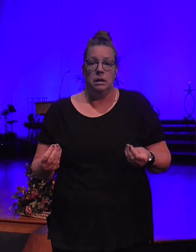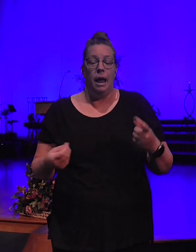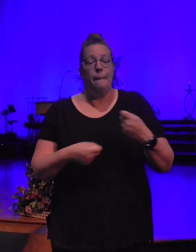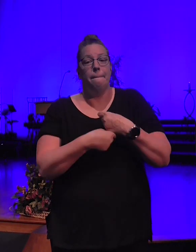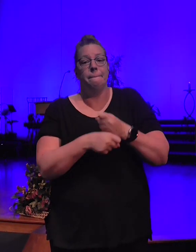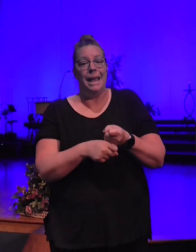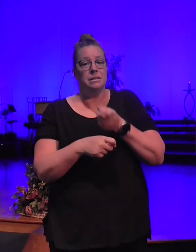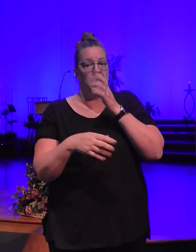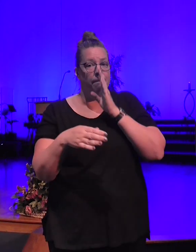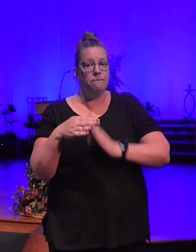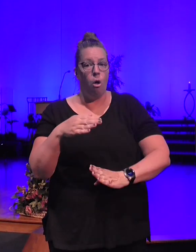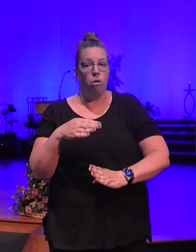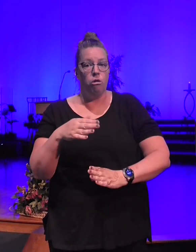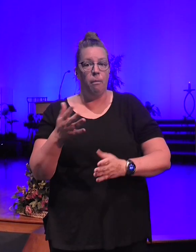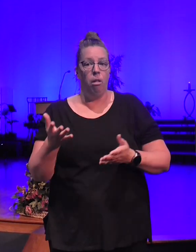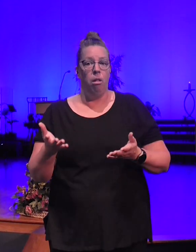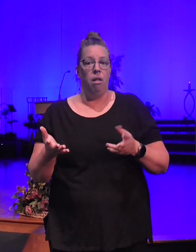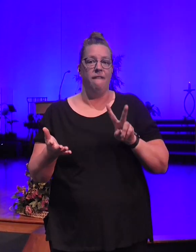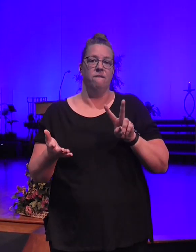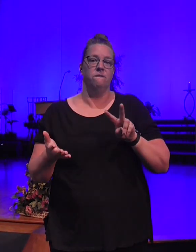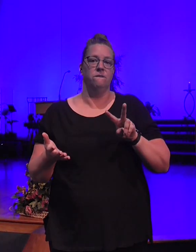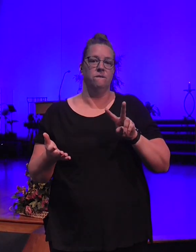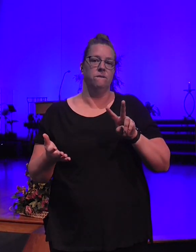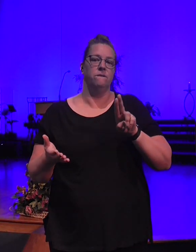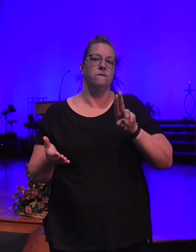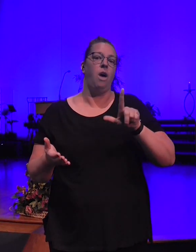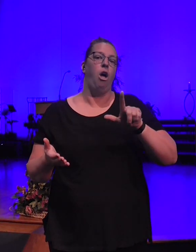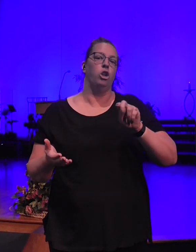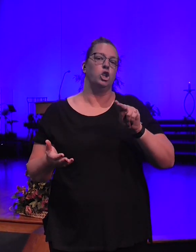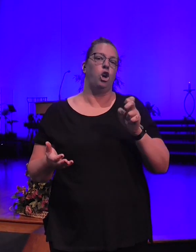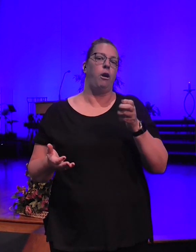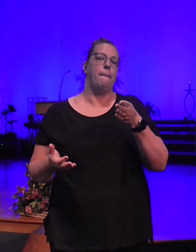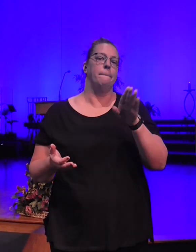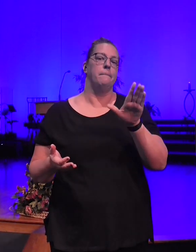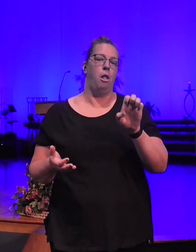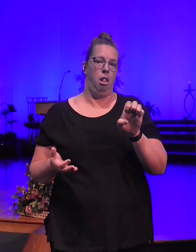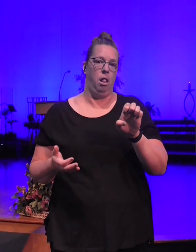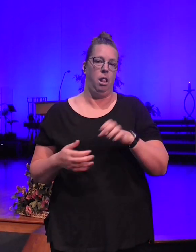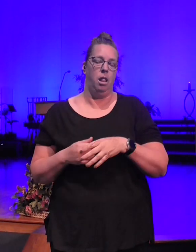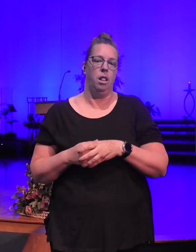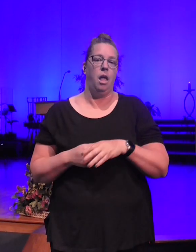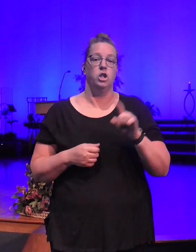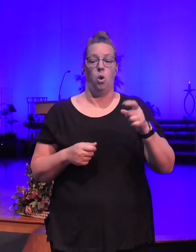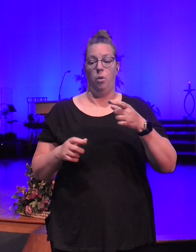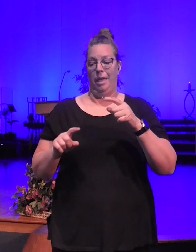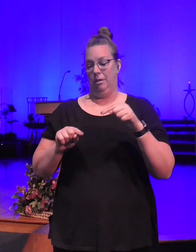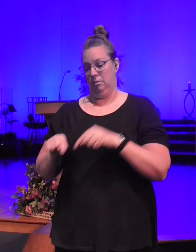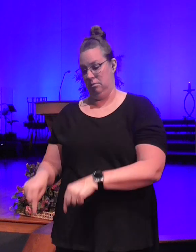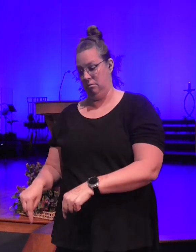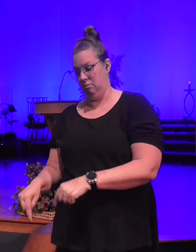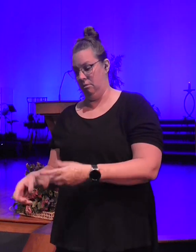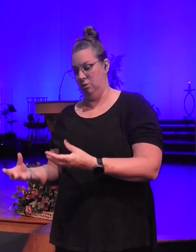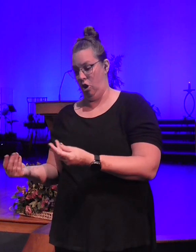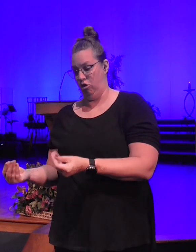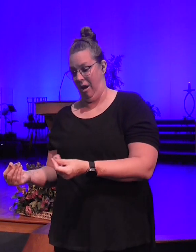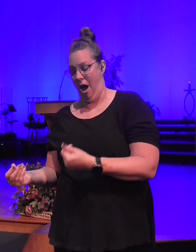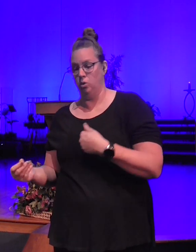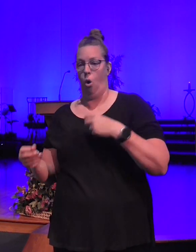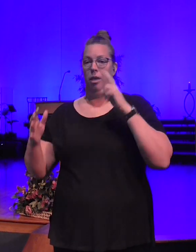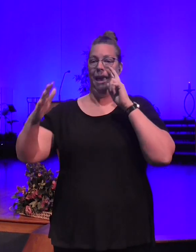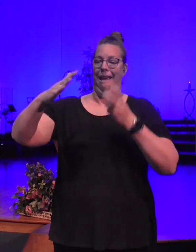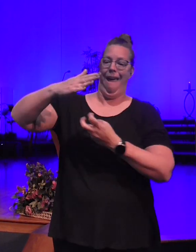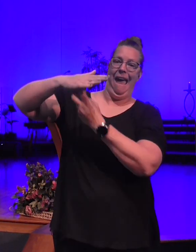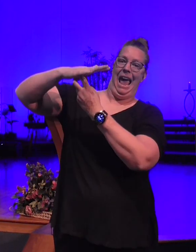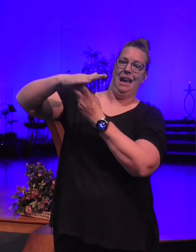them too vulnerable. So they go to the ground or they hang from a tree until the